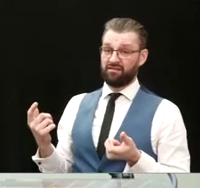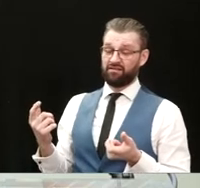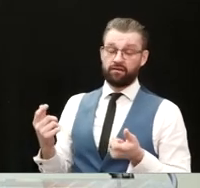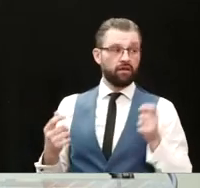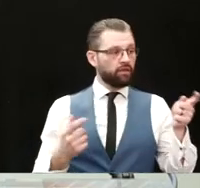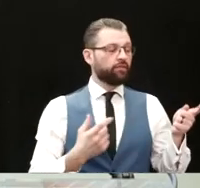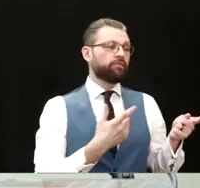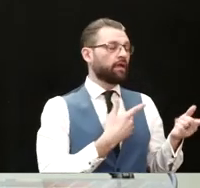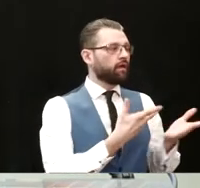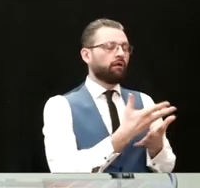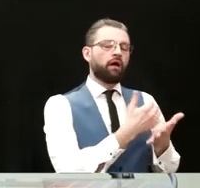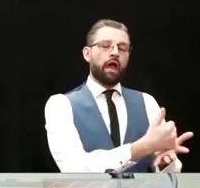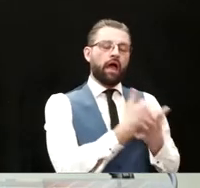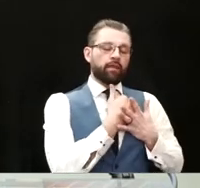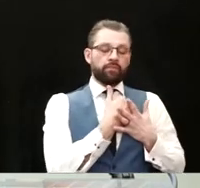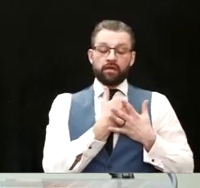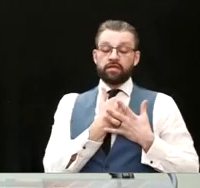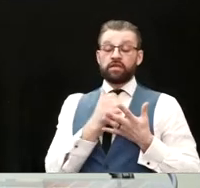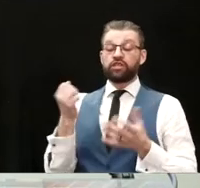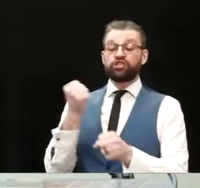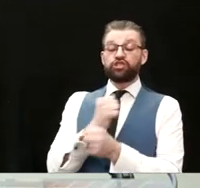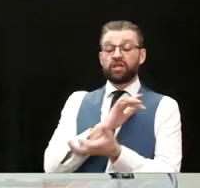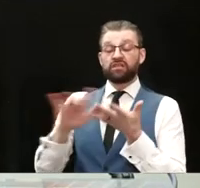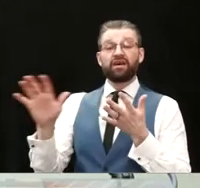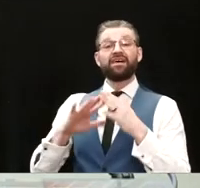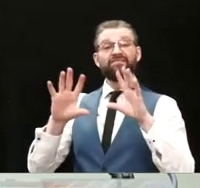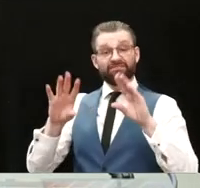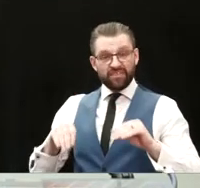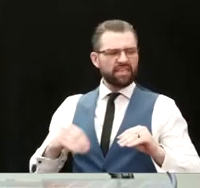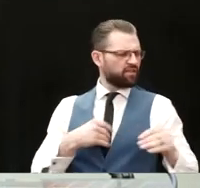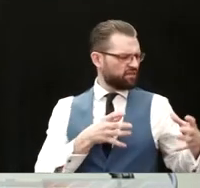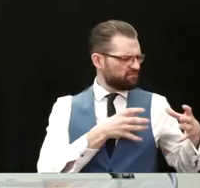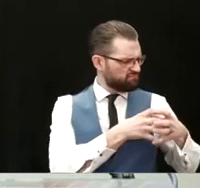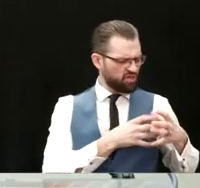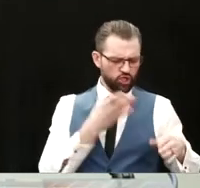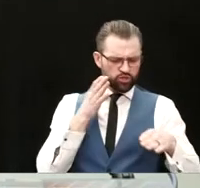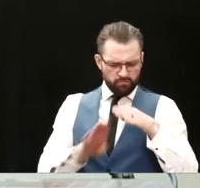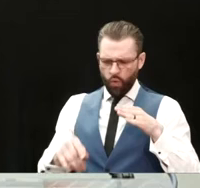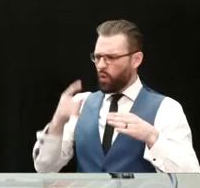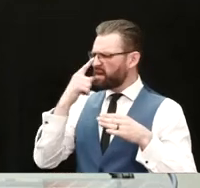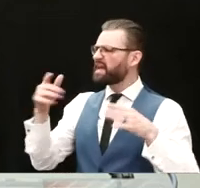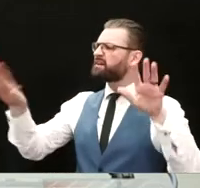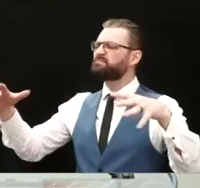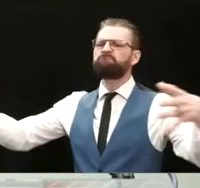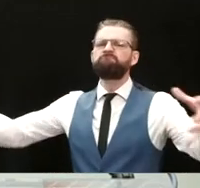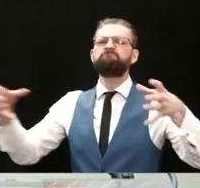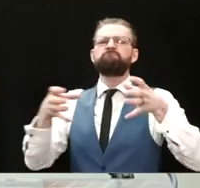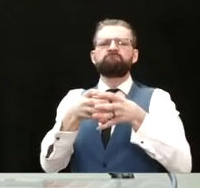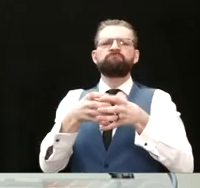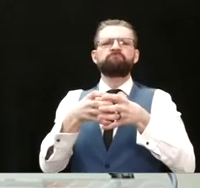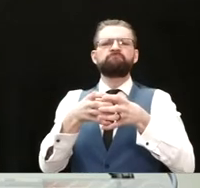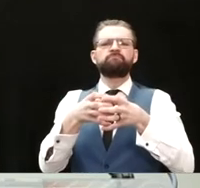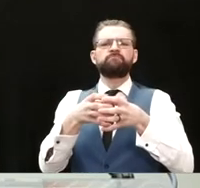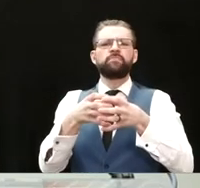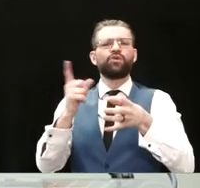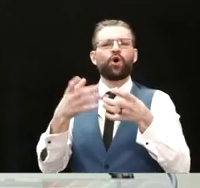the actions after the genocide, I realized that sport had tremendous power to unite where there were divisions, to